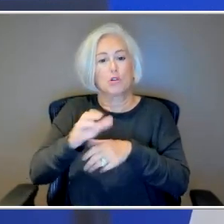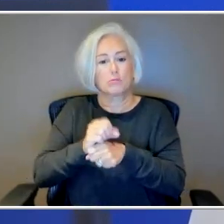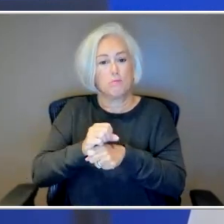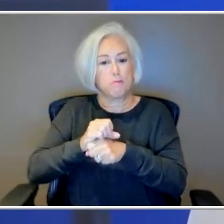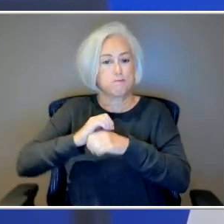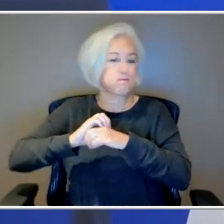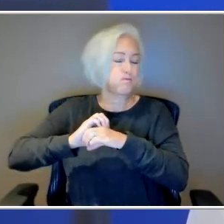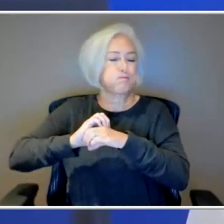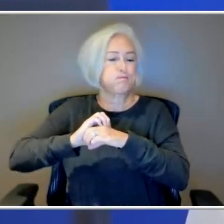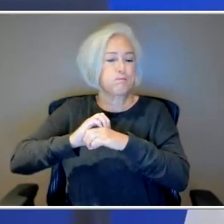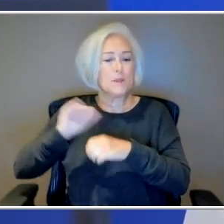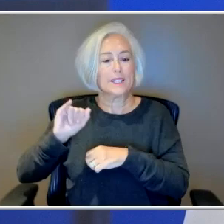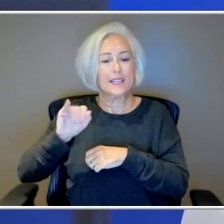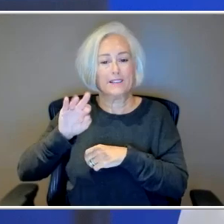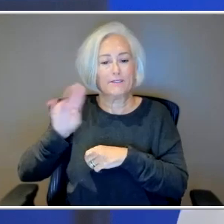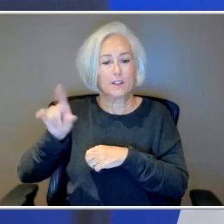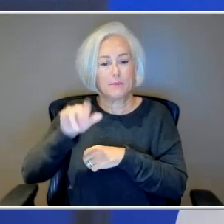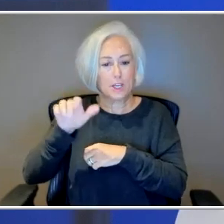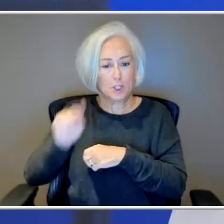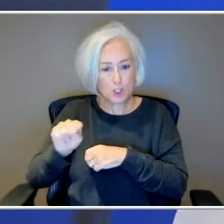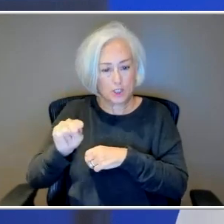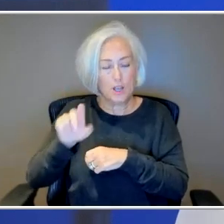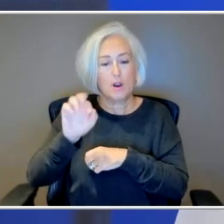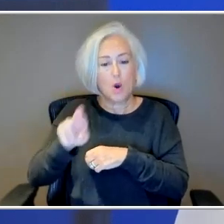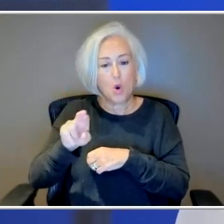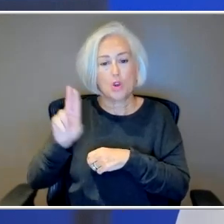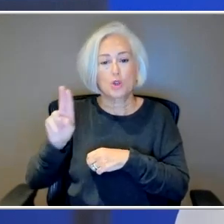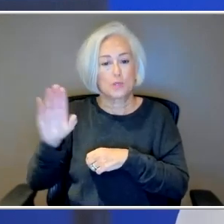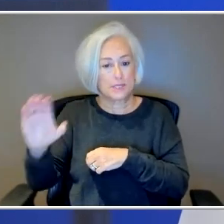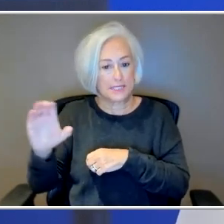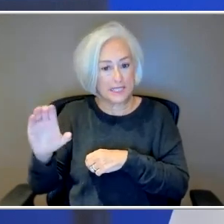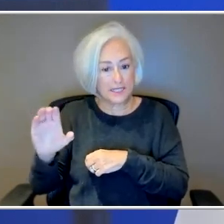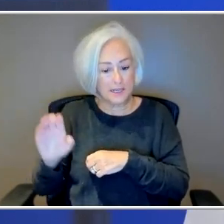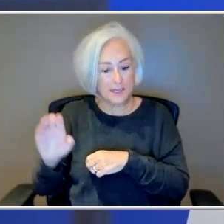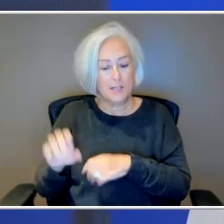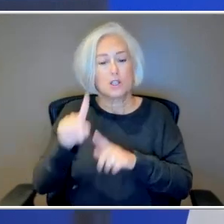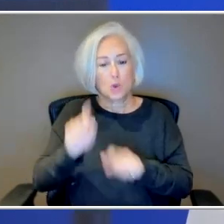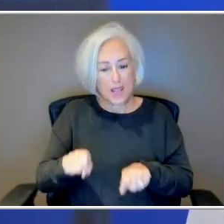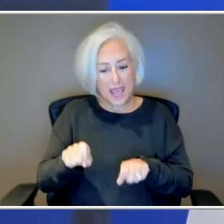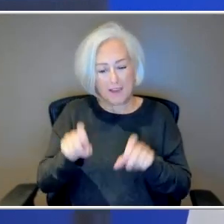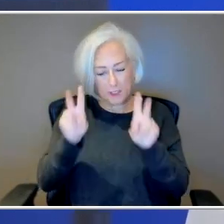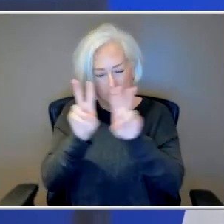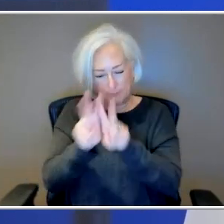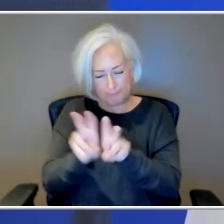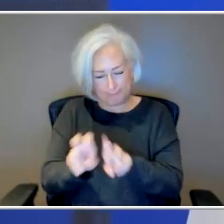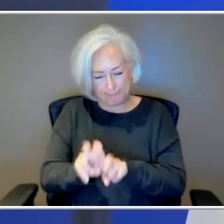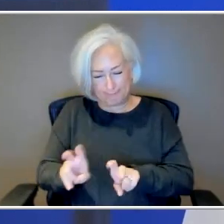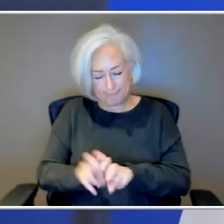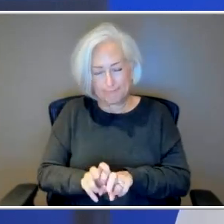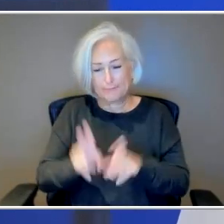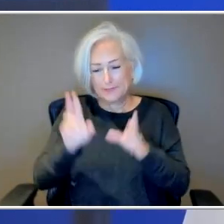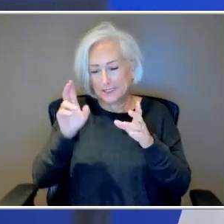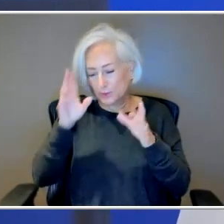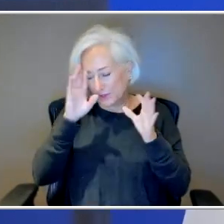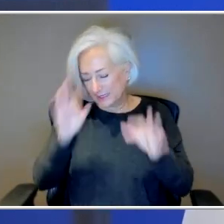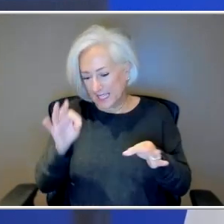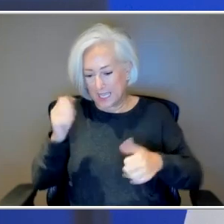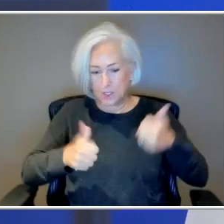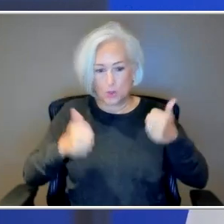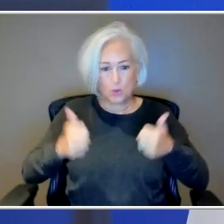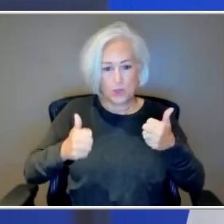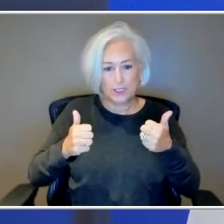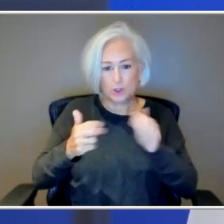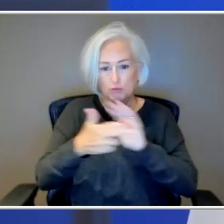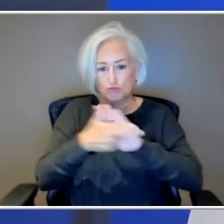or inflammatory bowel disease. So we always have to rule out other causes of the disease, and whenever actually we have evidence of chronicity, we